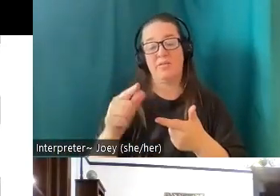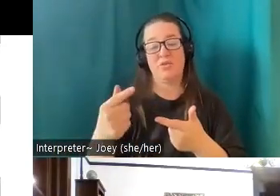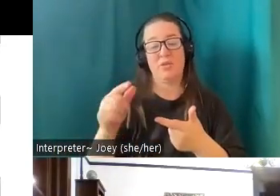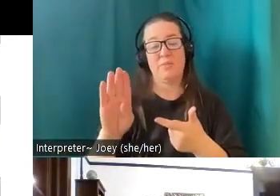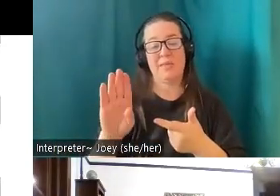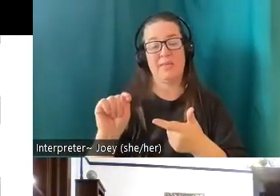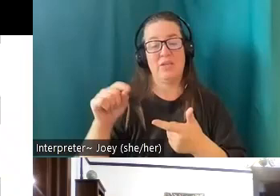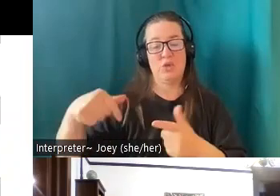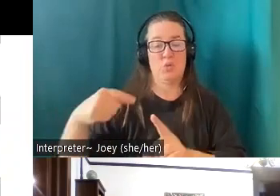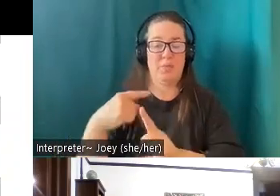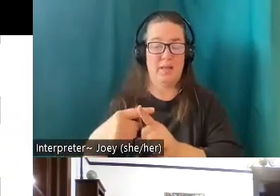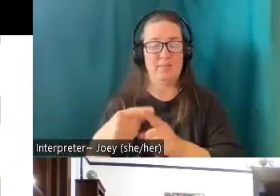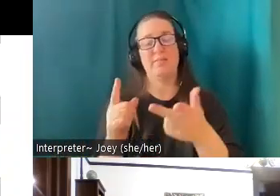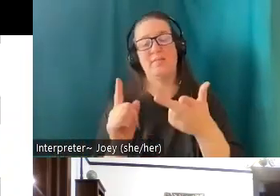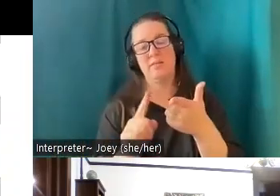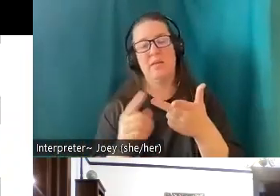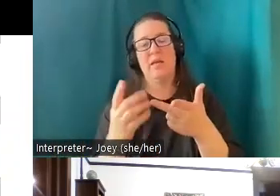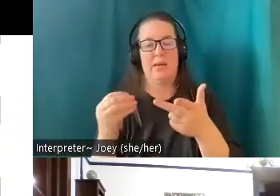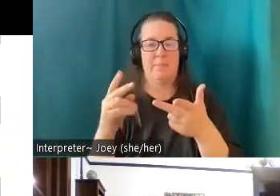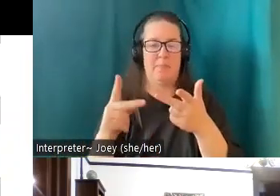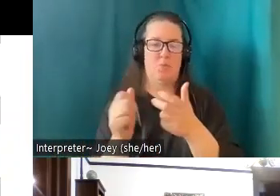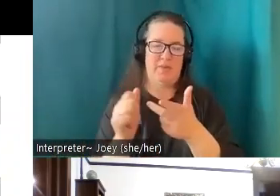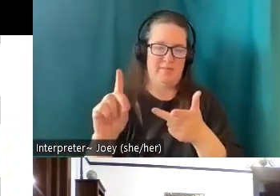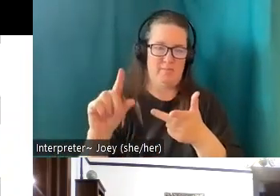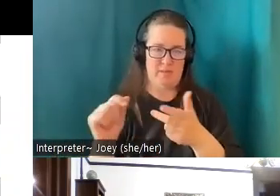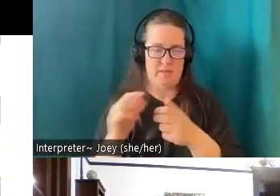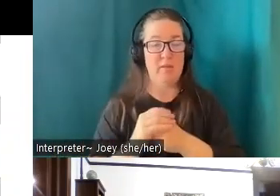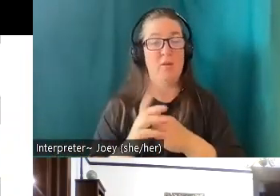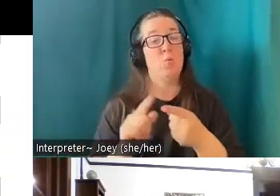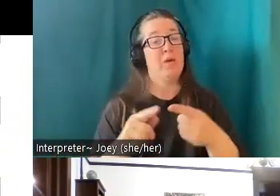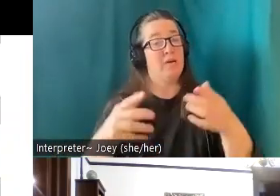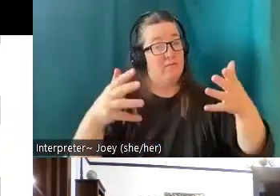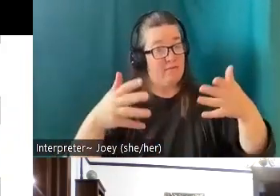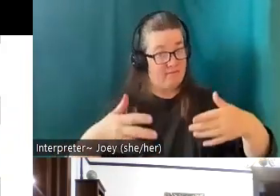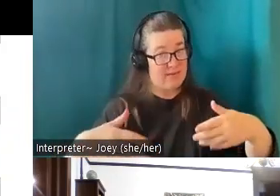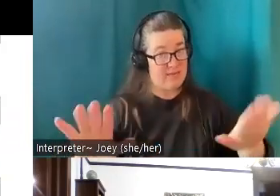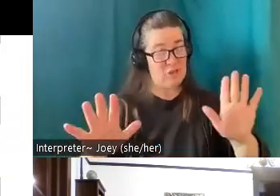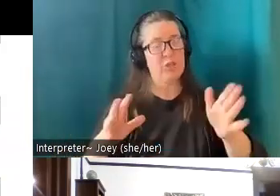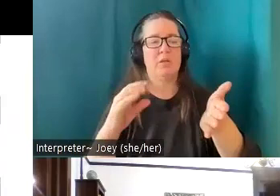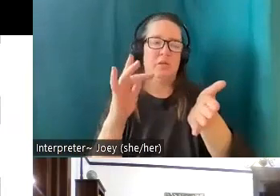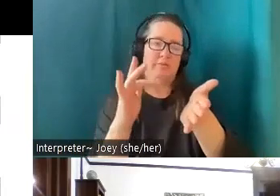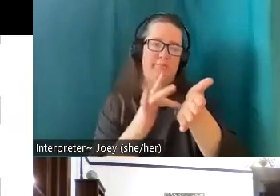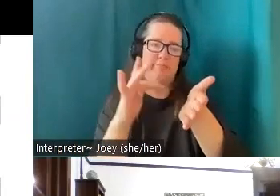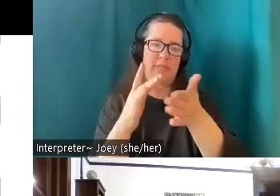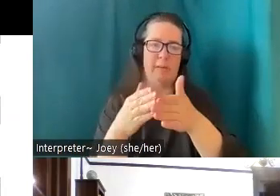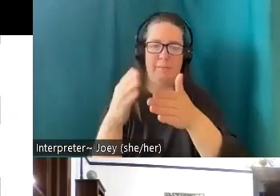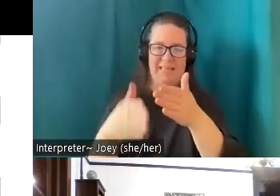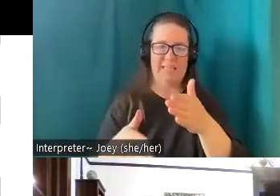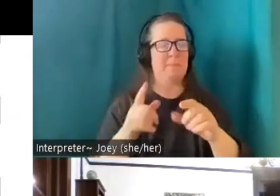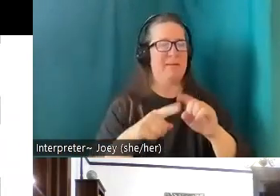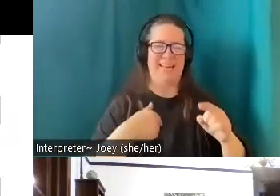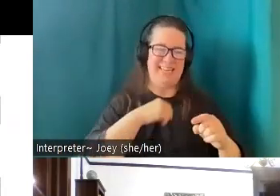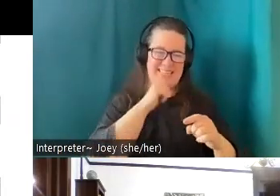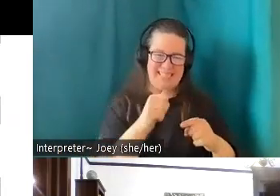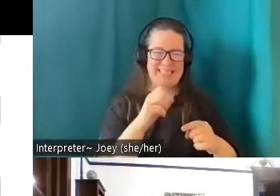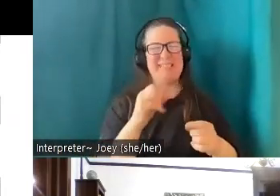So once you have finished filling out this form, you would mark it as complete, but I won't because I didn't finish it. So I'll click Save Draft, and then I will